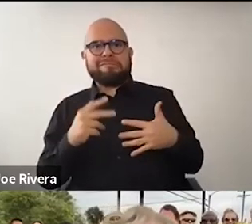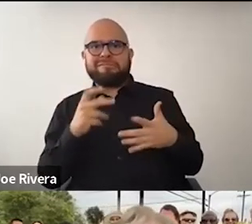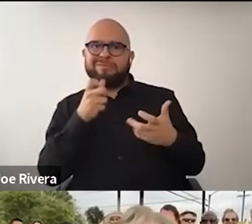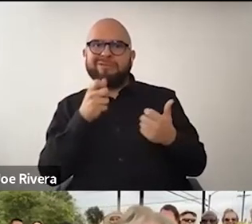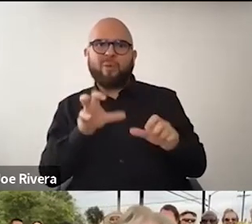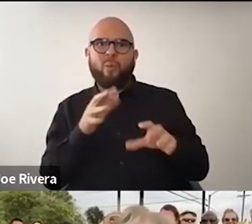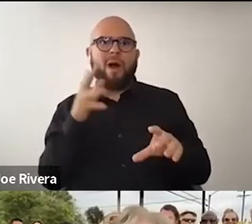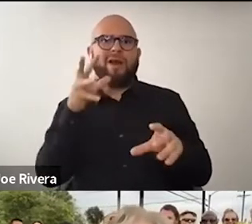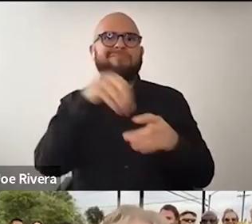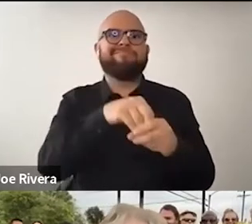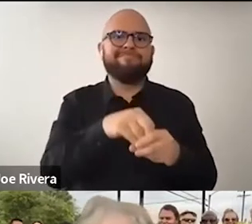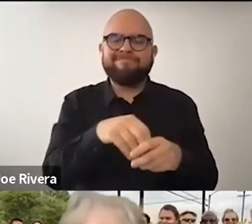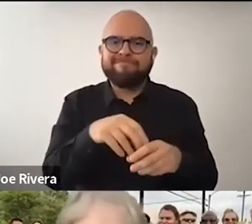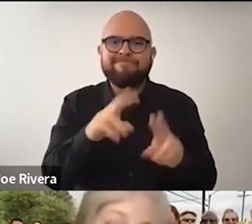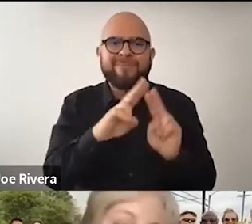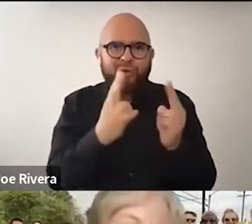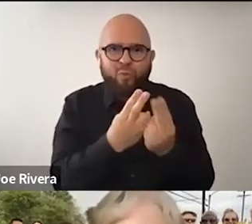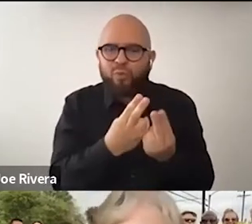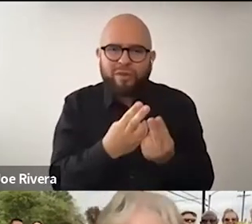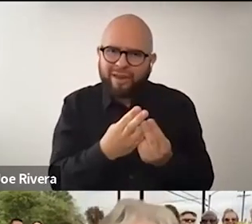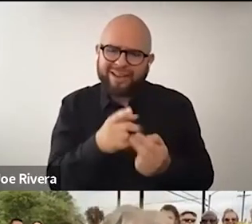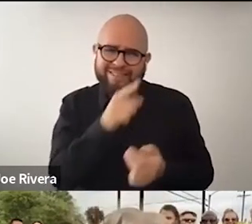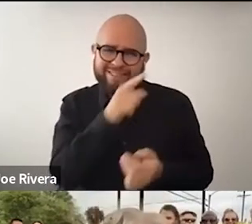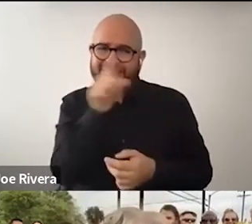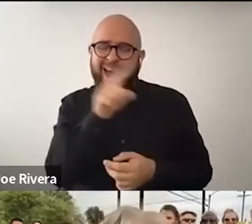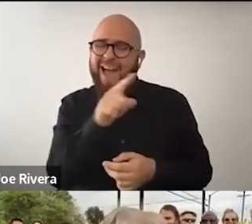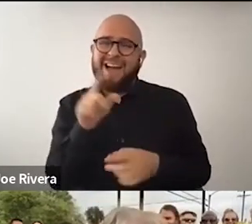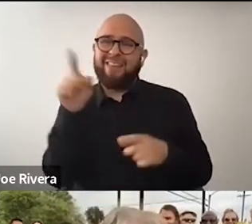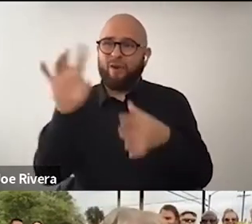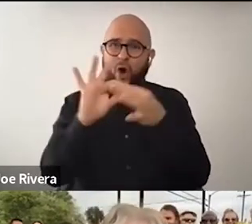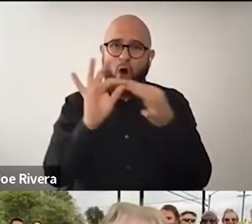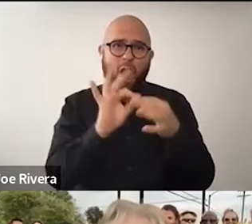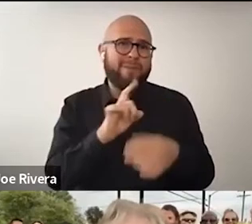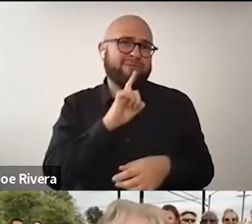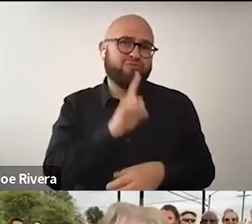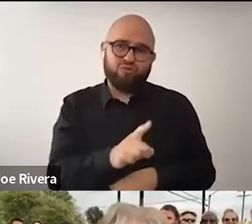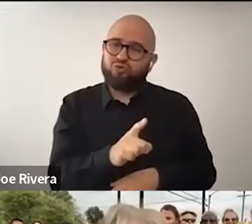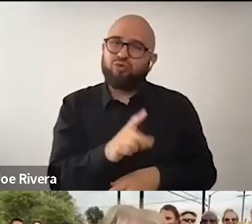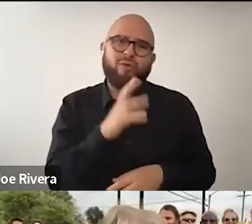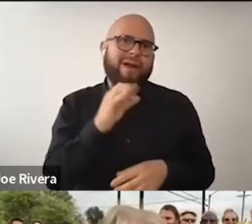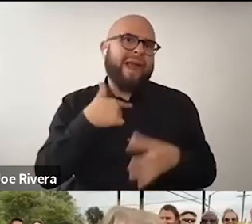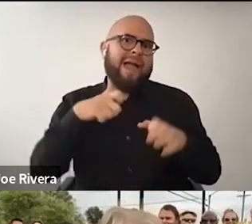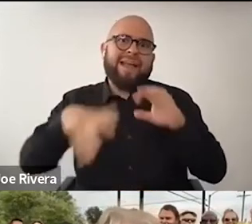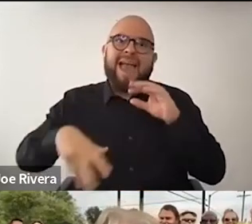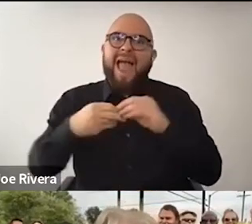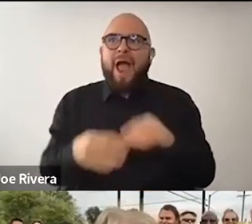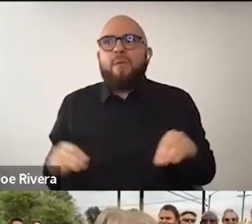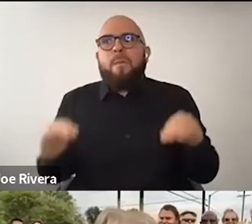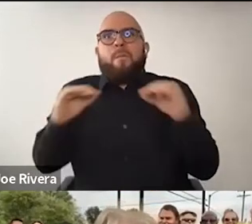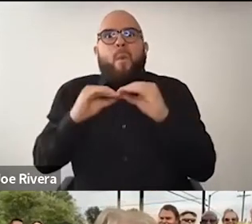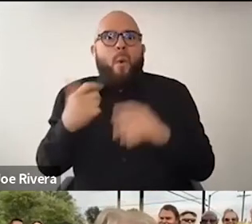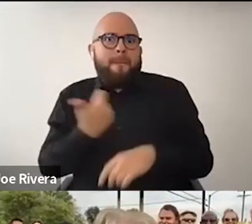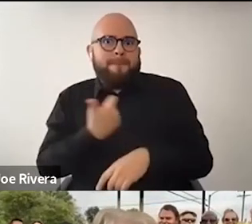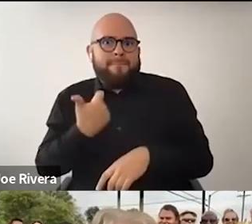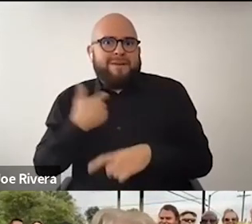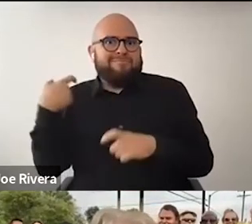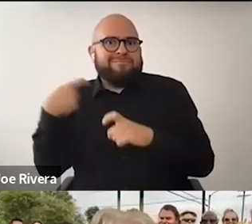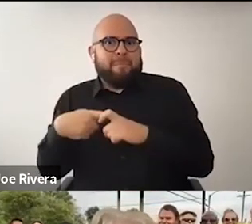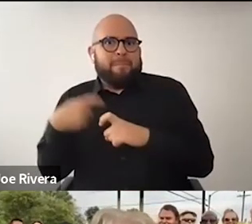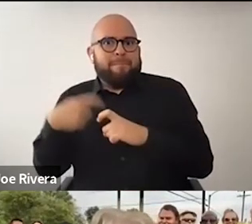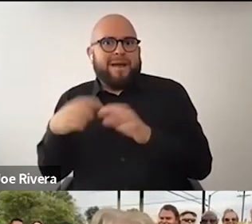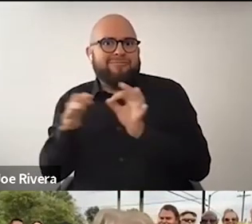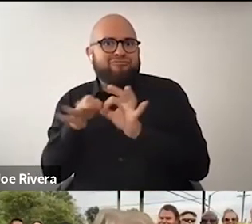our community, the Spanish language community. I can give you an example where before, you know, the Telemundo